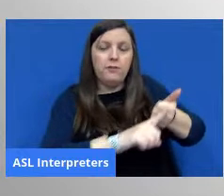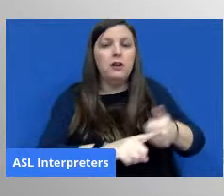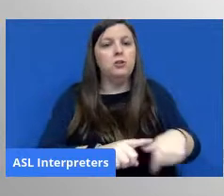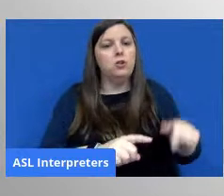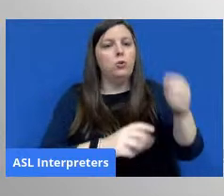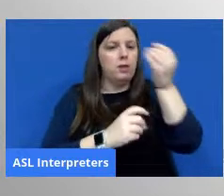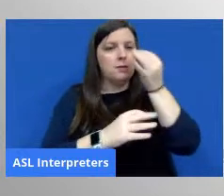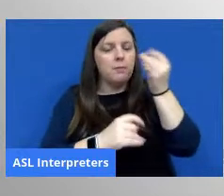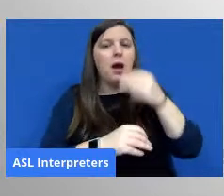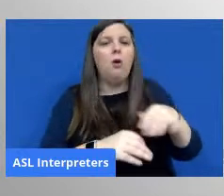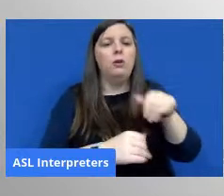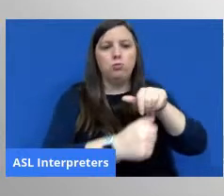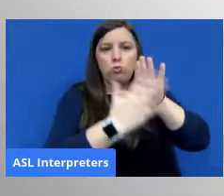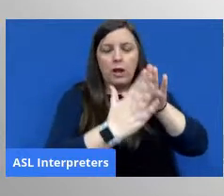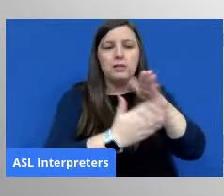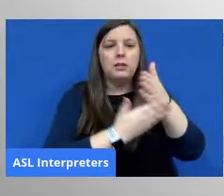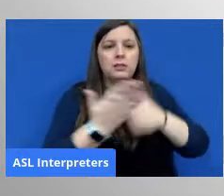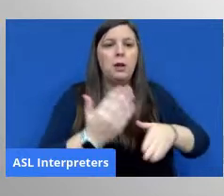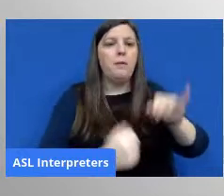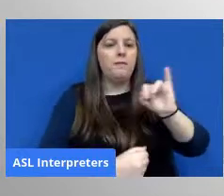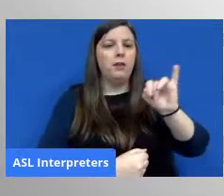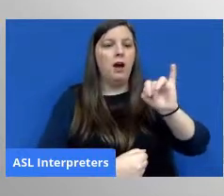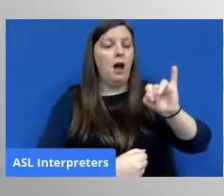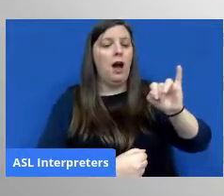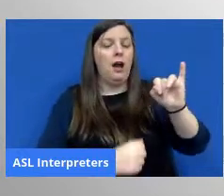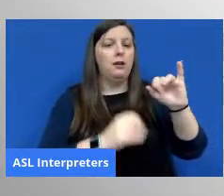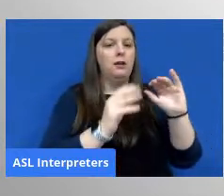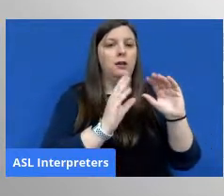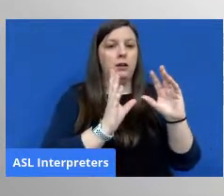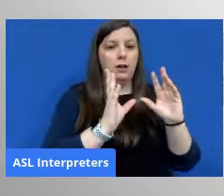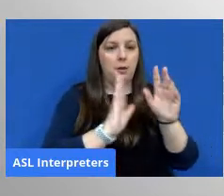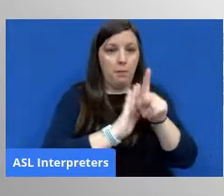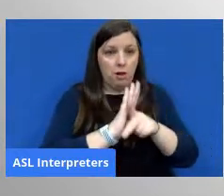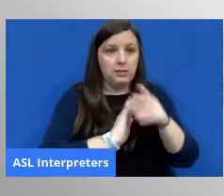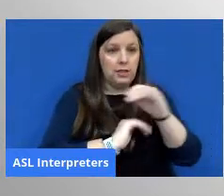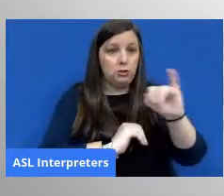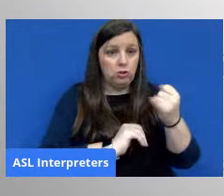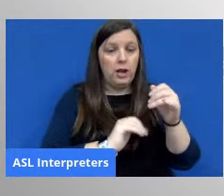meeting. And that concludes my report.